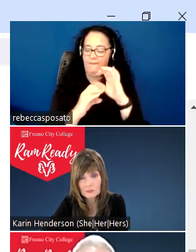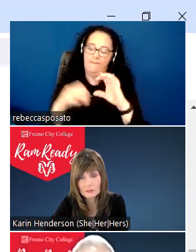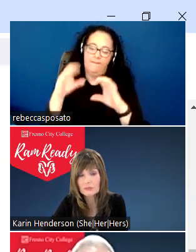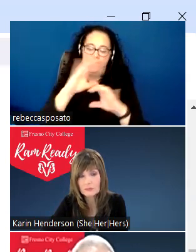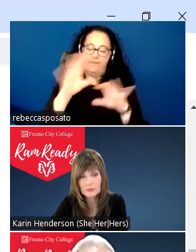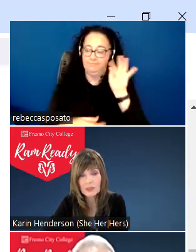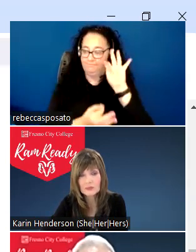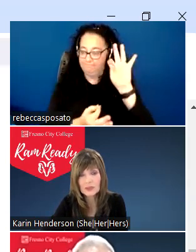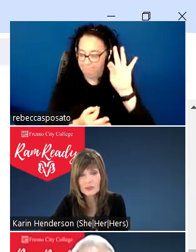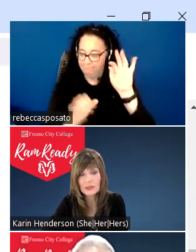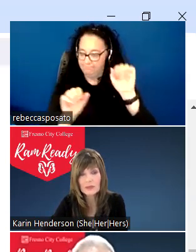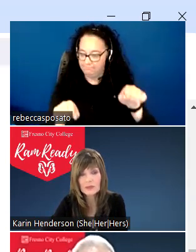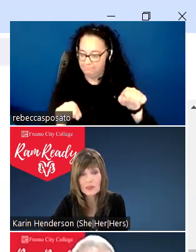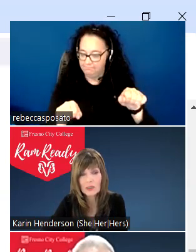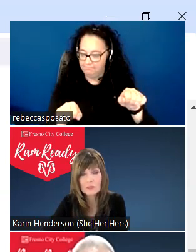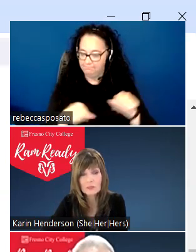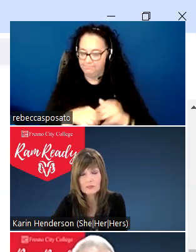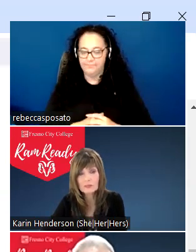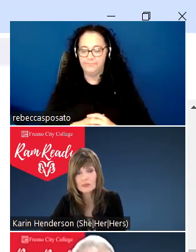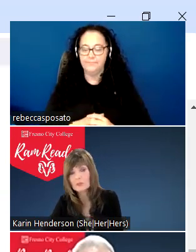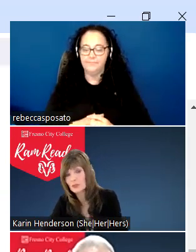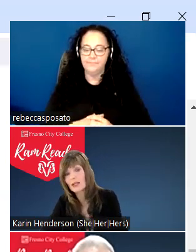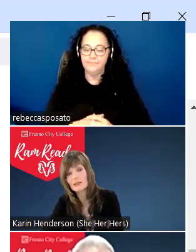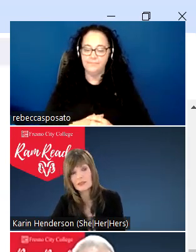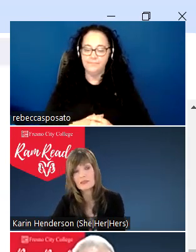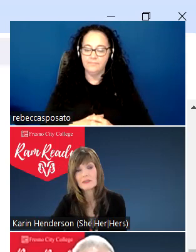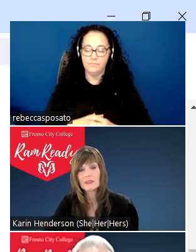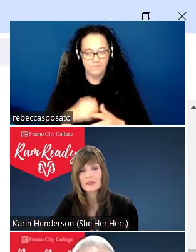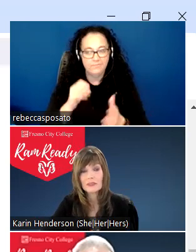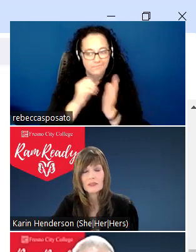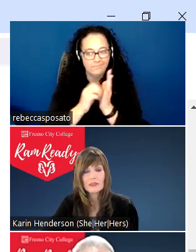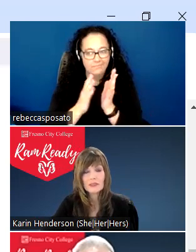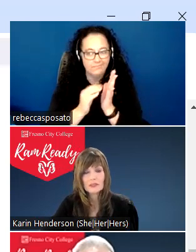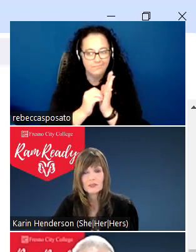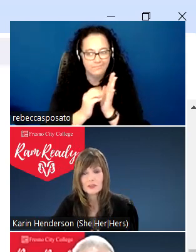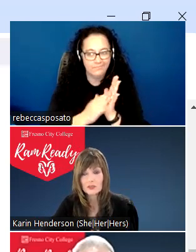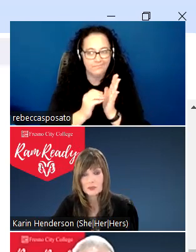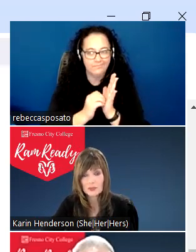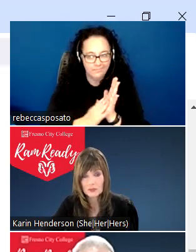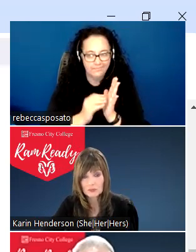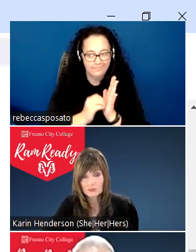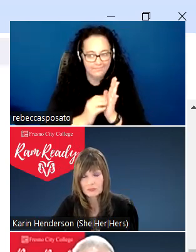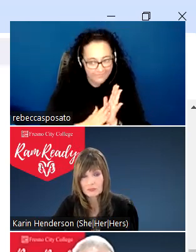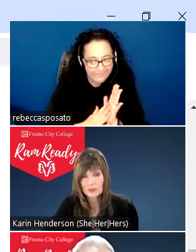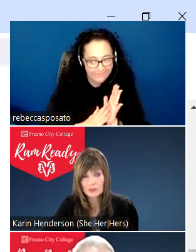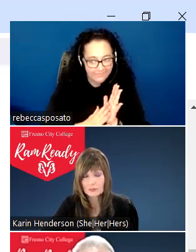so definitely keep track of these. It's